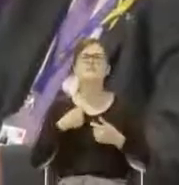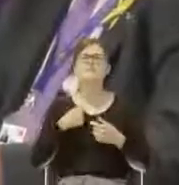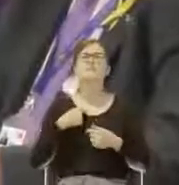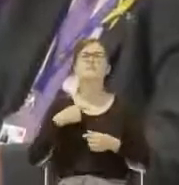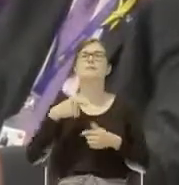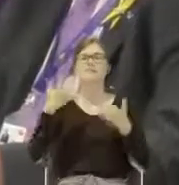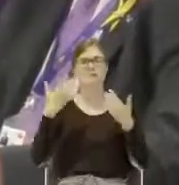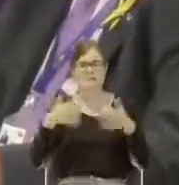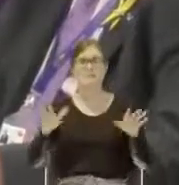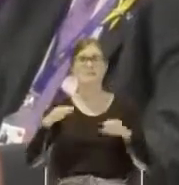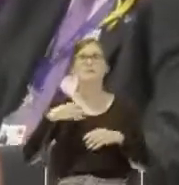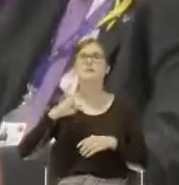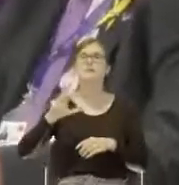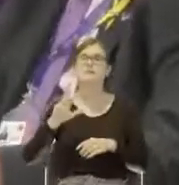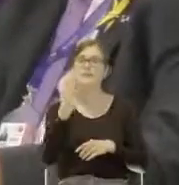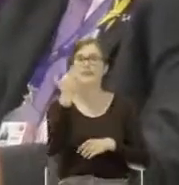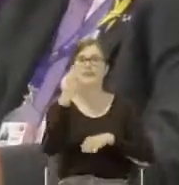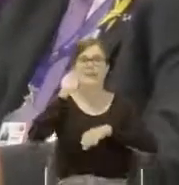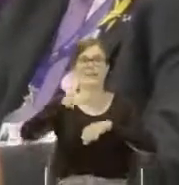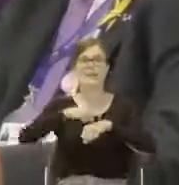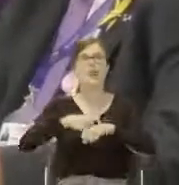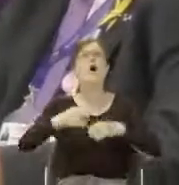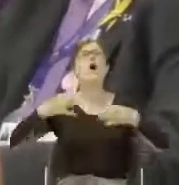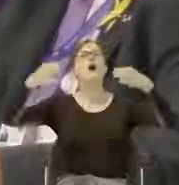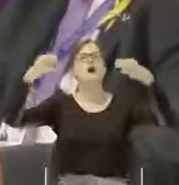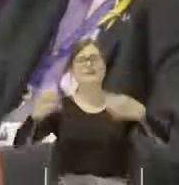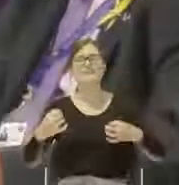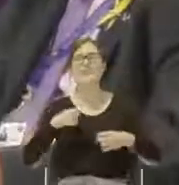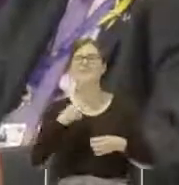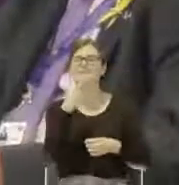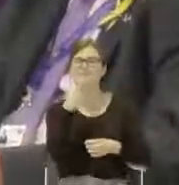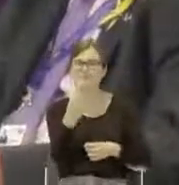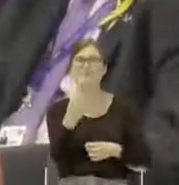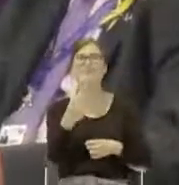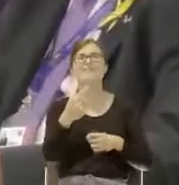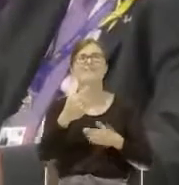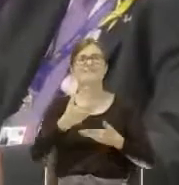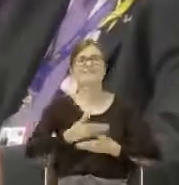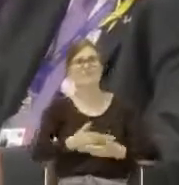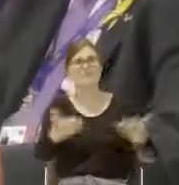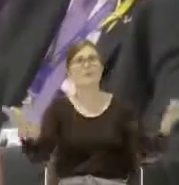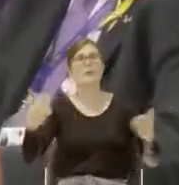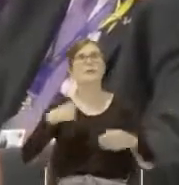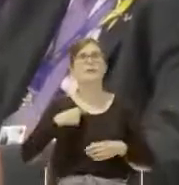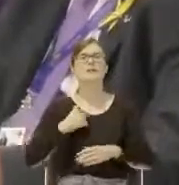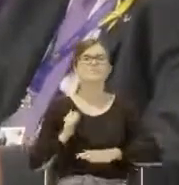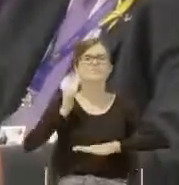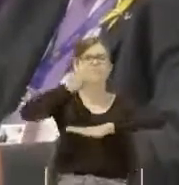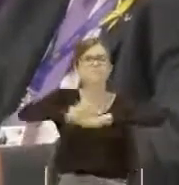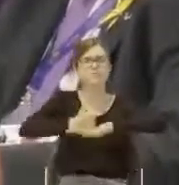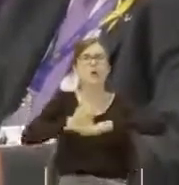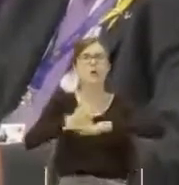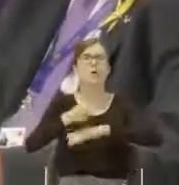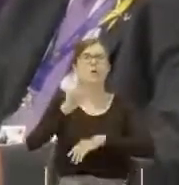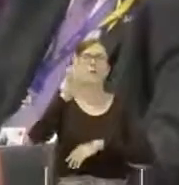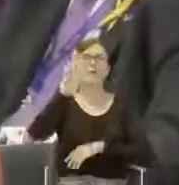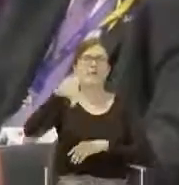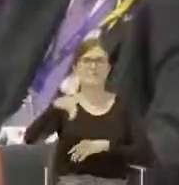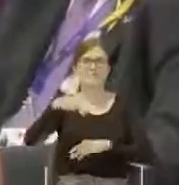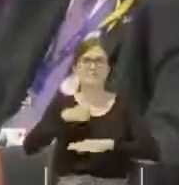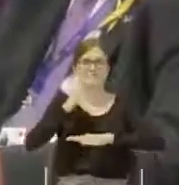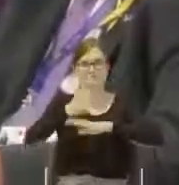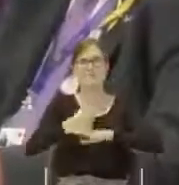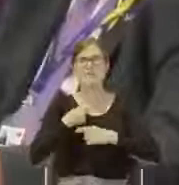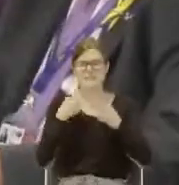This edition of WOF will distinguish a before and after on the commitment of all stakeholders